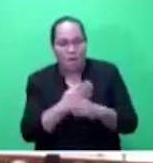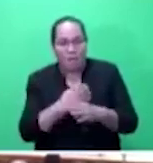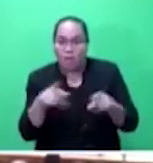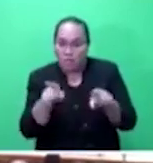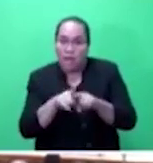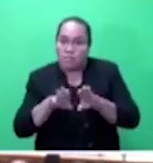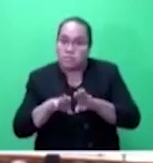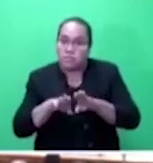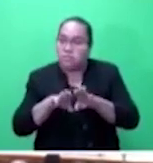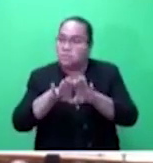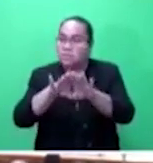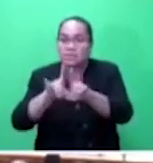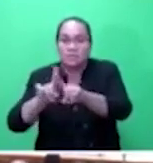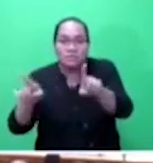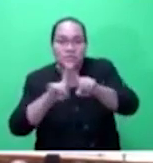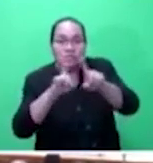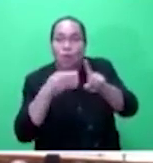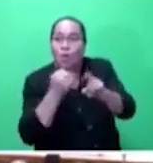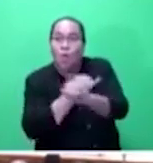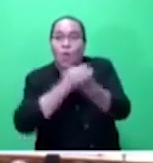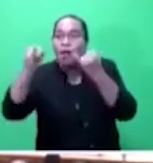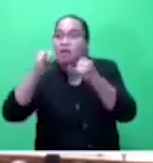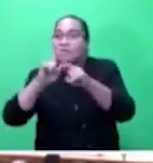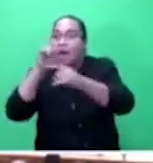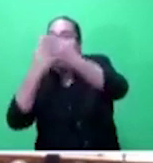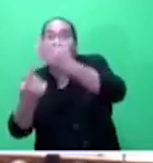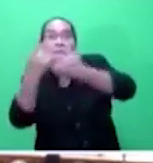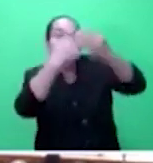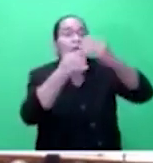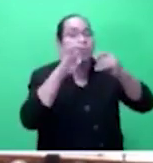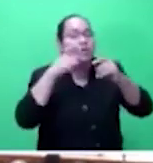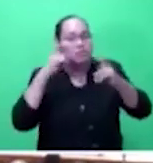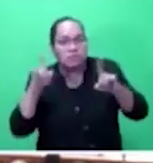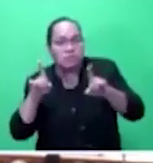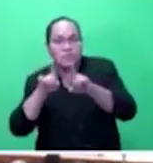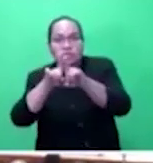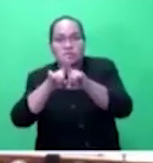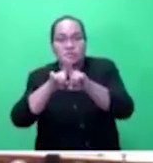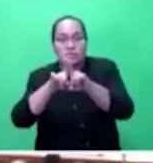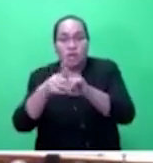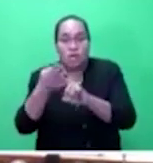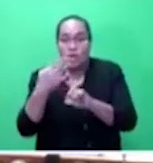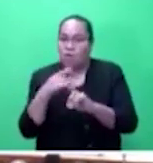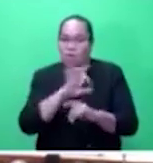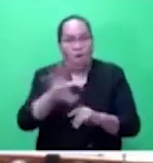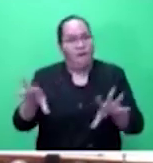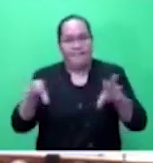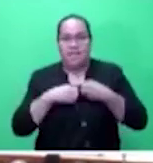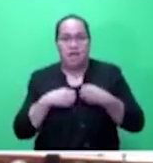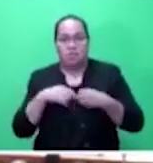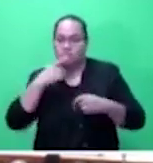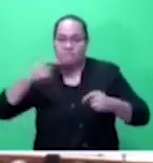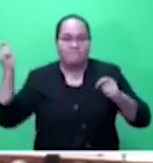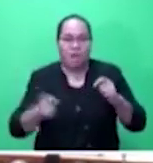in places that have been most aggressive with combating coronavirus, where zero tolerance of rule breakers was most strictly